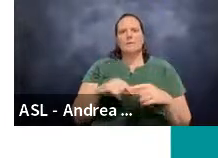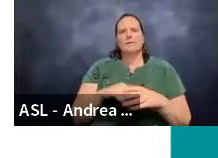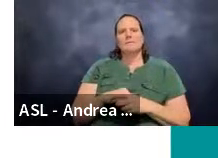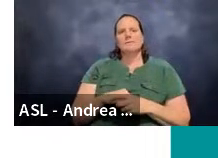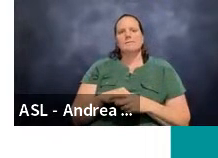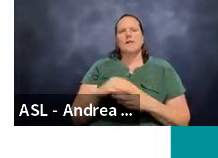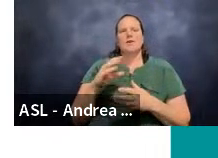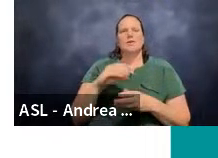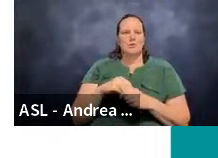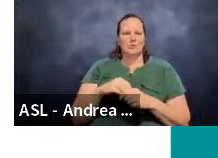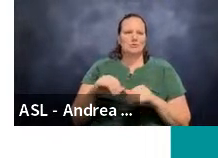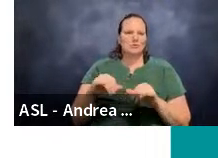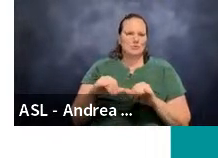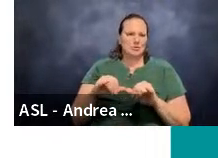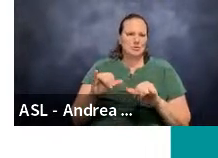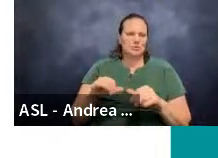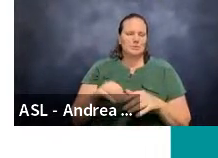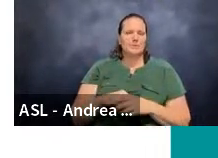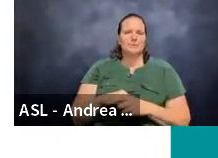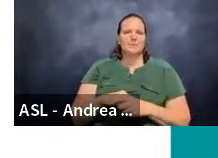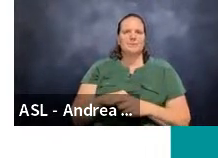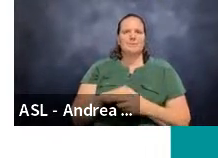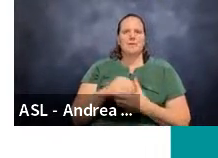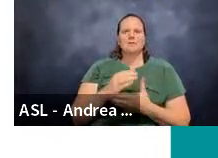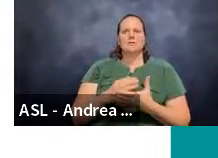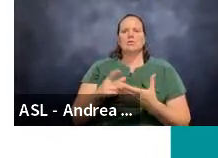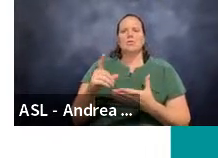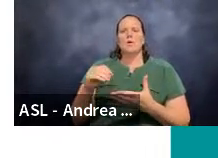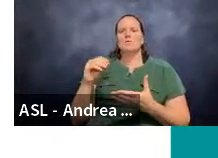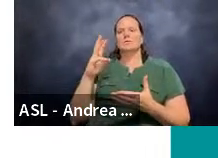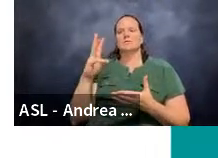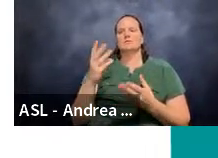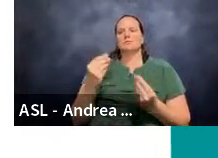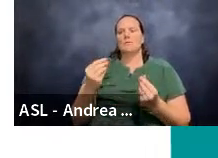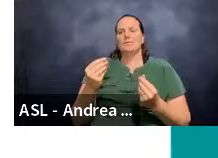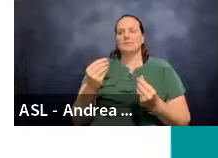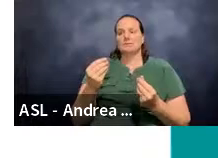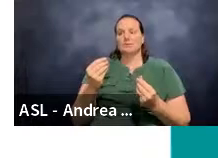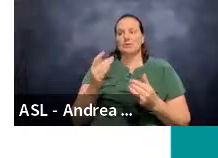as noted for Section 106 properties early next year.